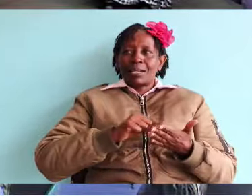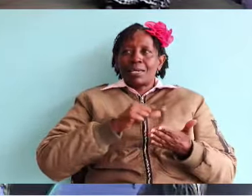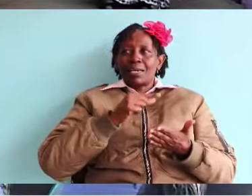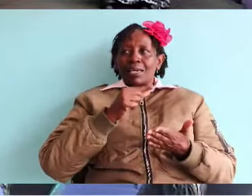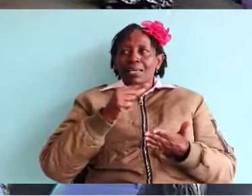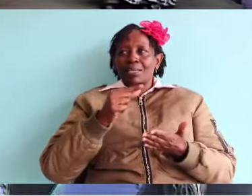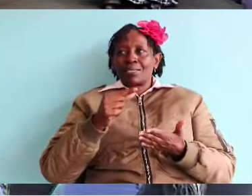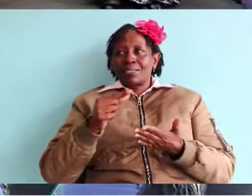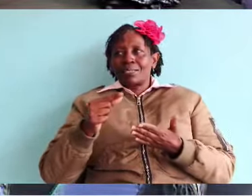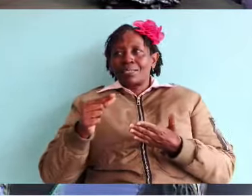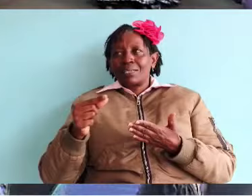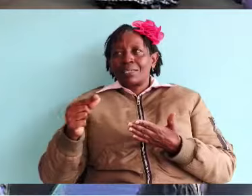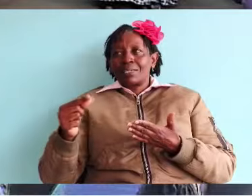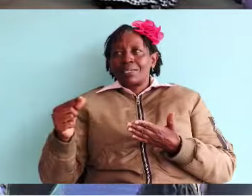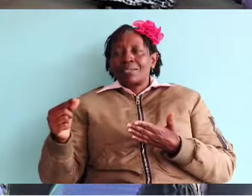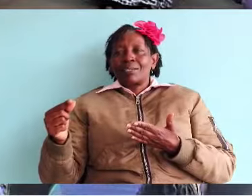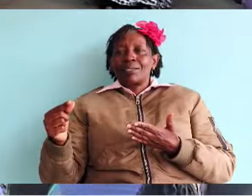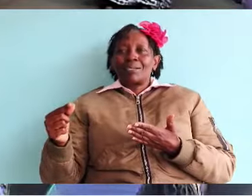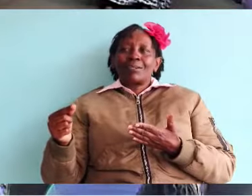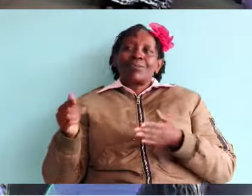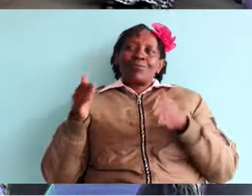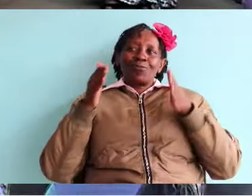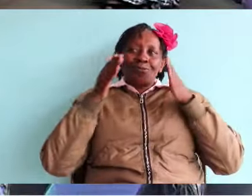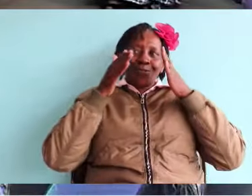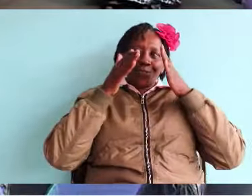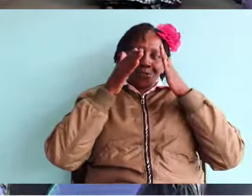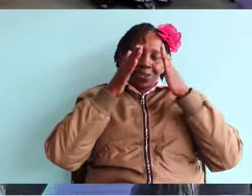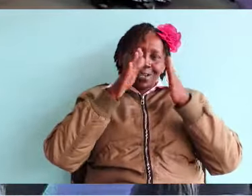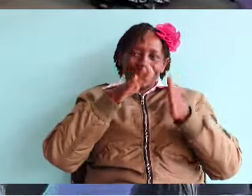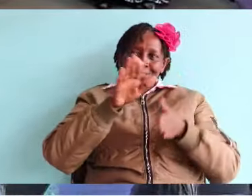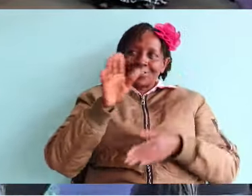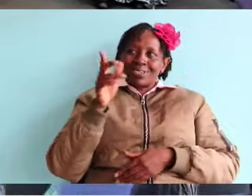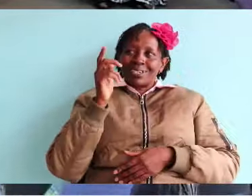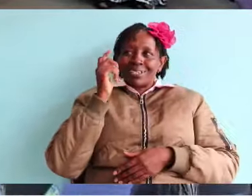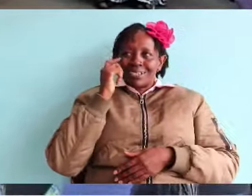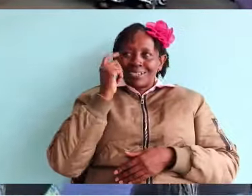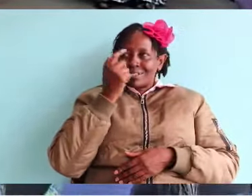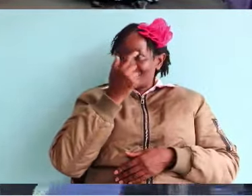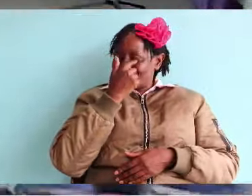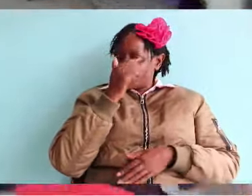grace. Turn your eyes upon